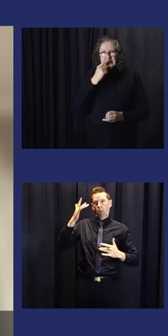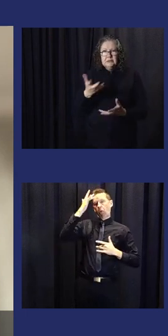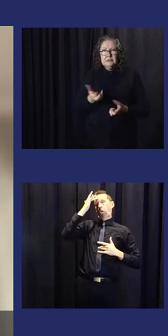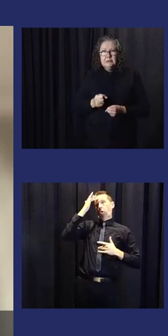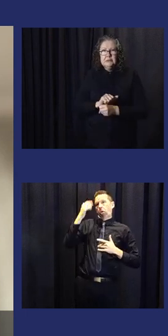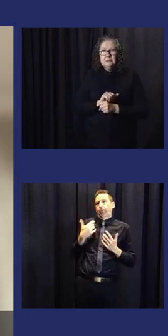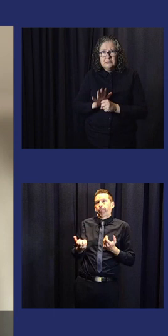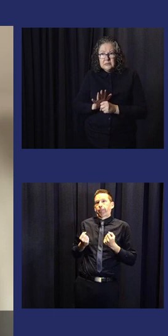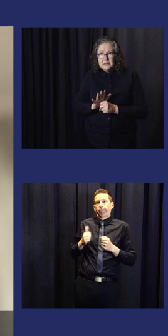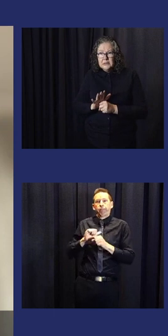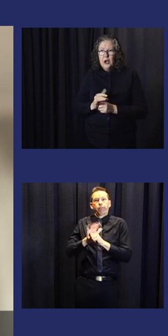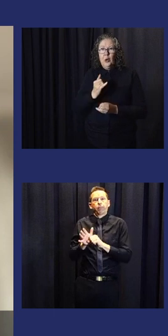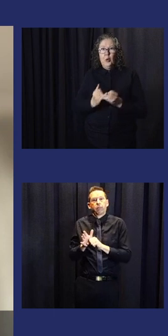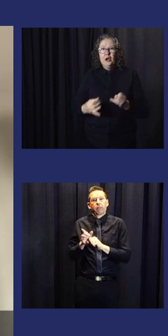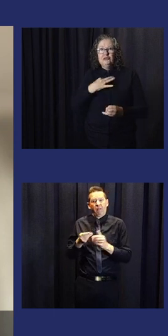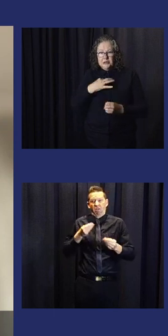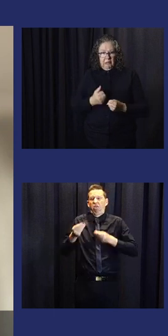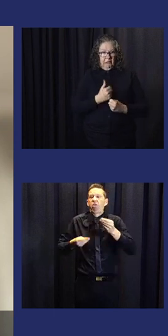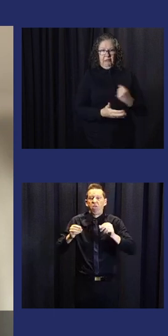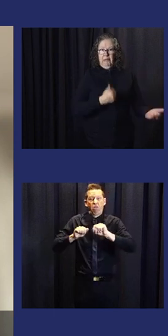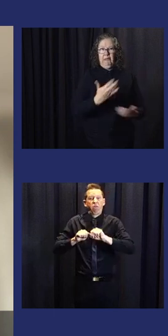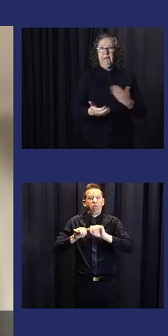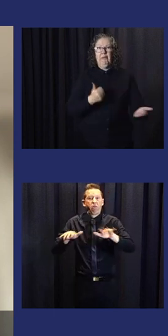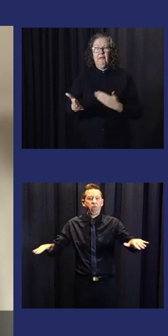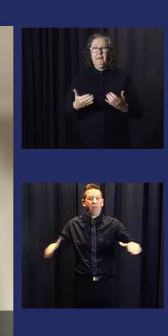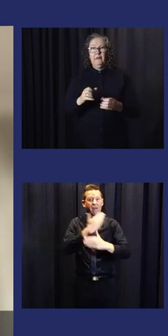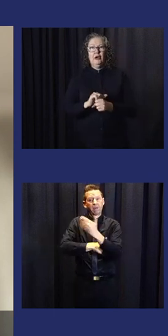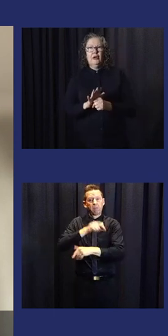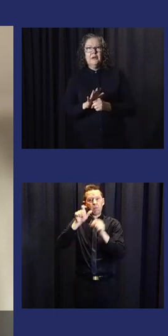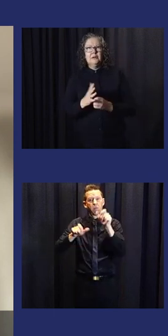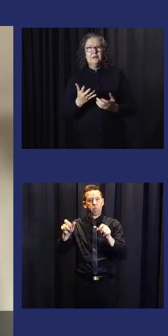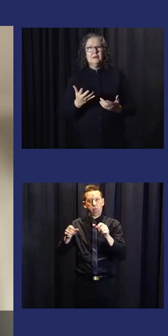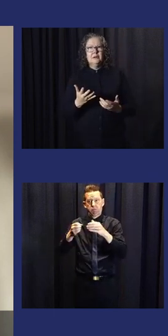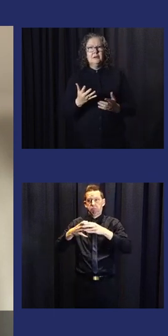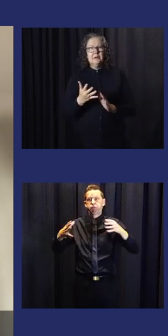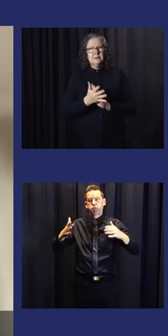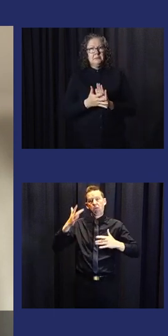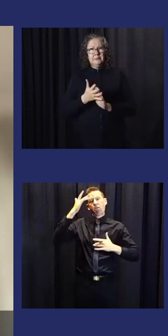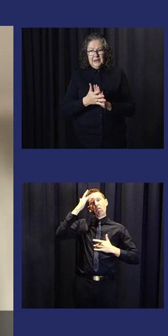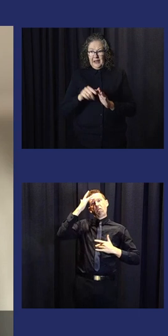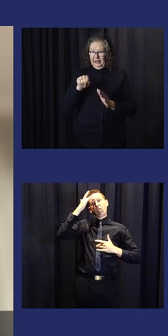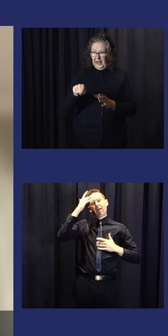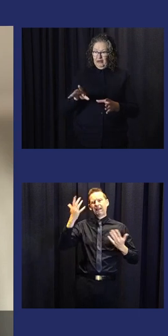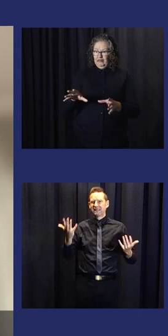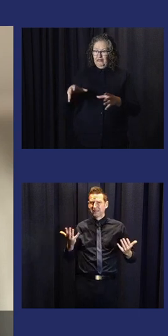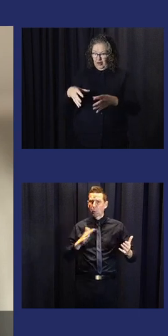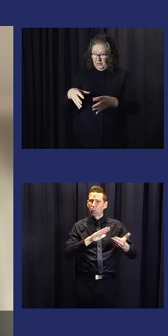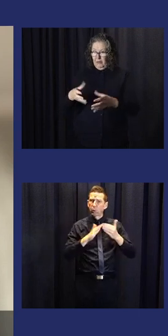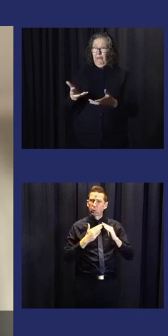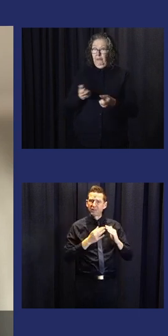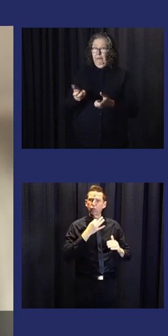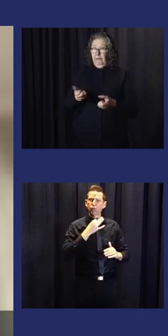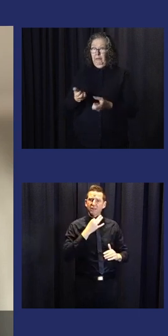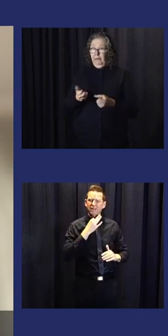then pass it on. And so you're not only putting that cohort group at risk, you're putting the